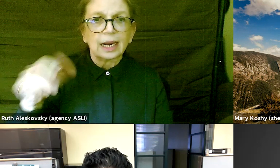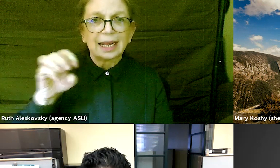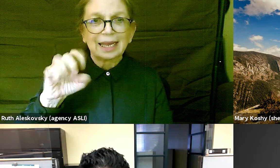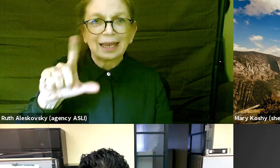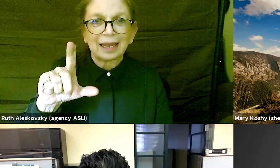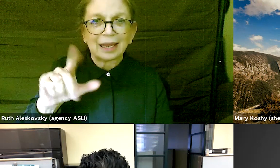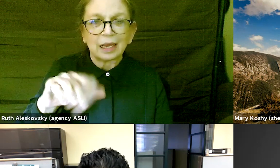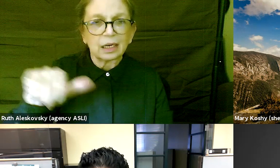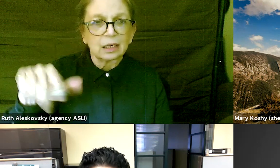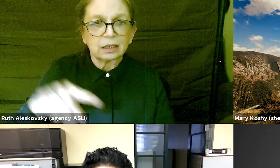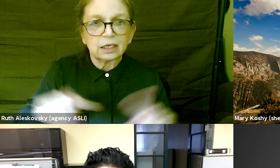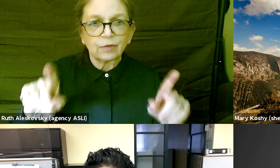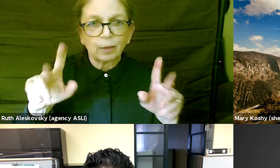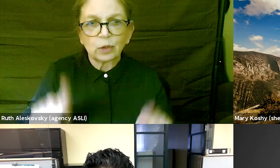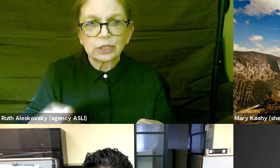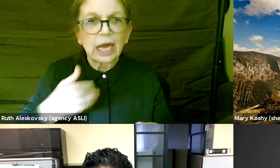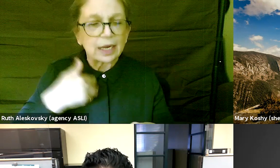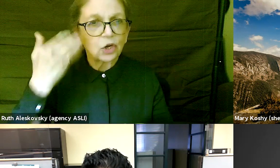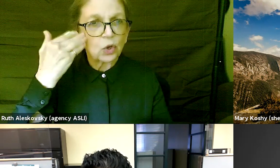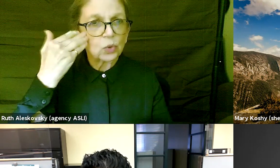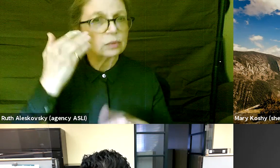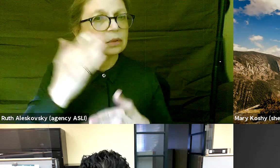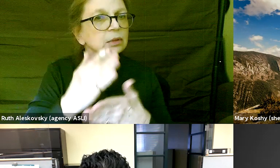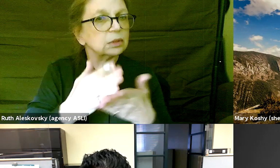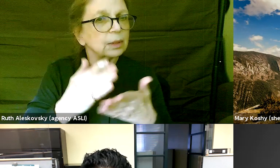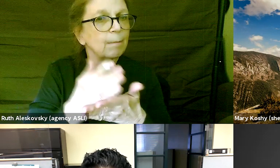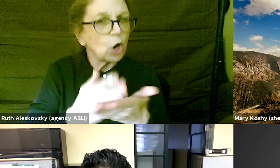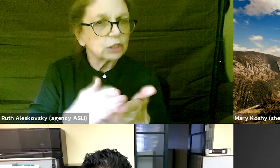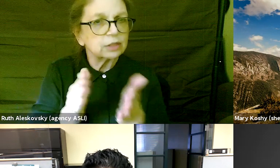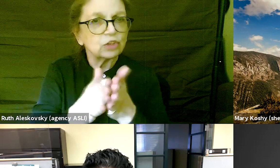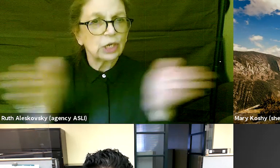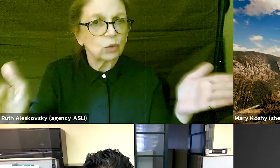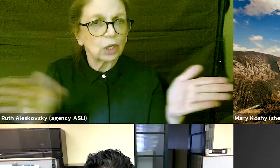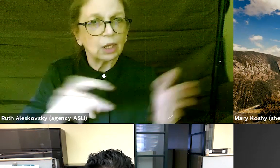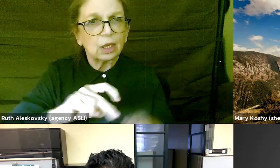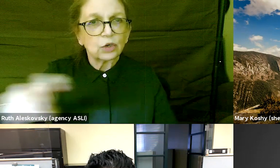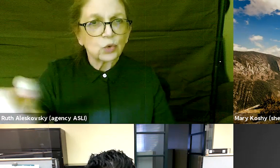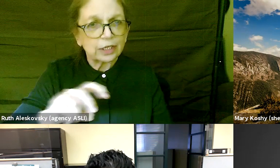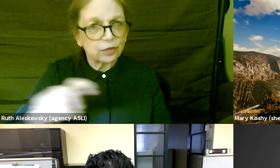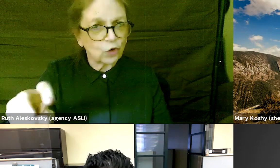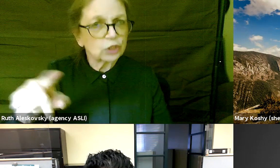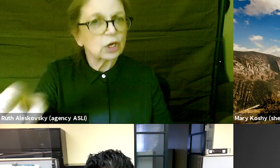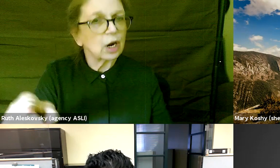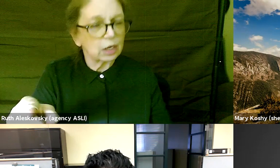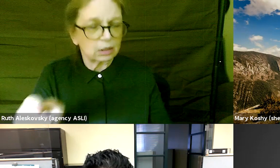aspects of public transit are, I think, enforcing it more than others.